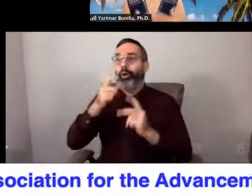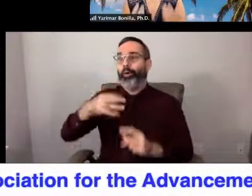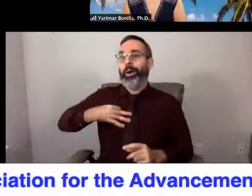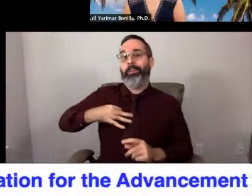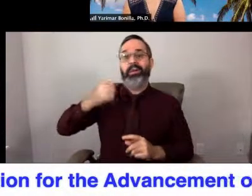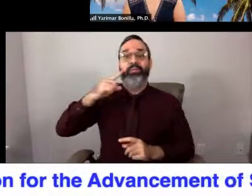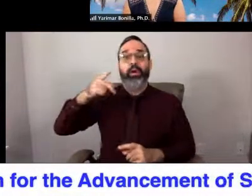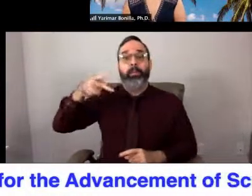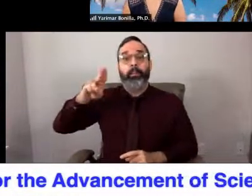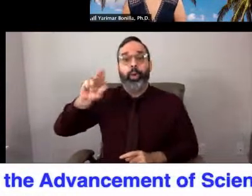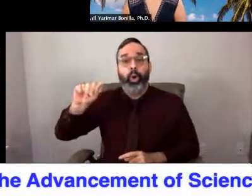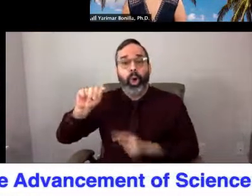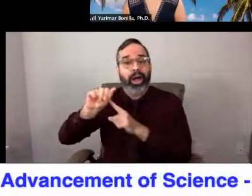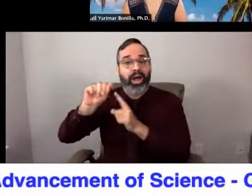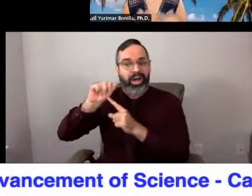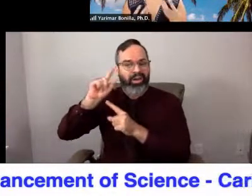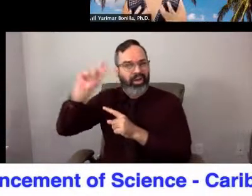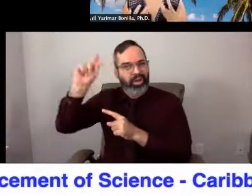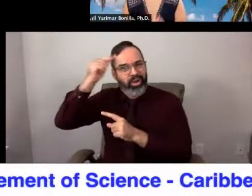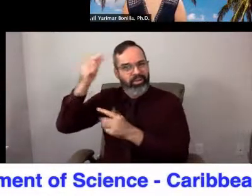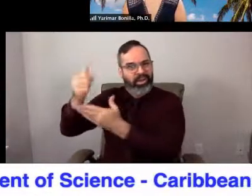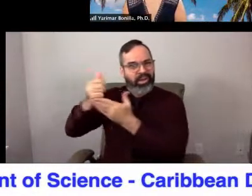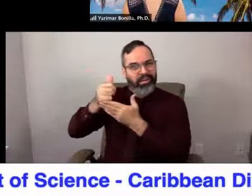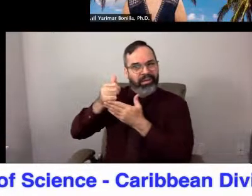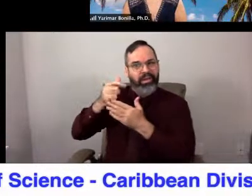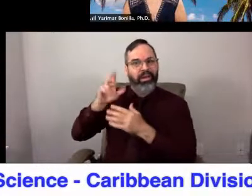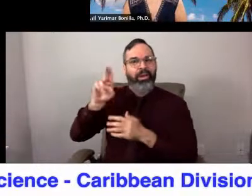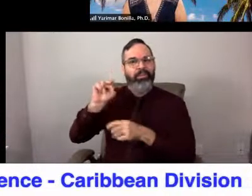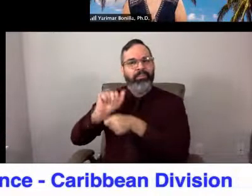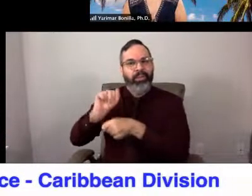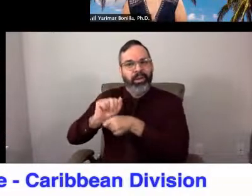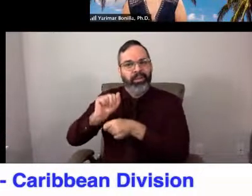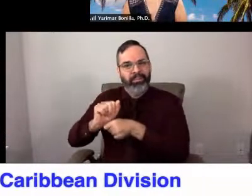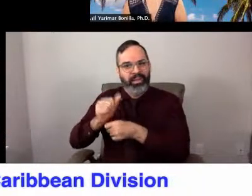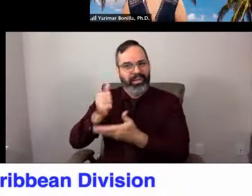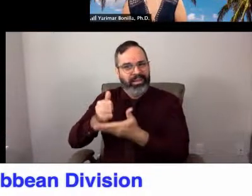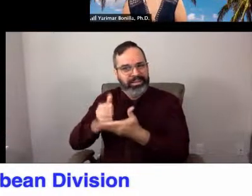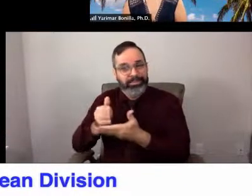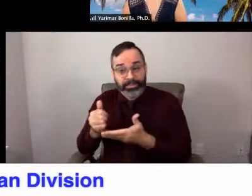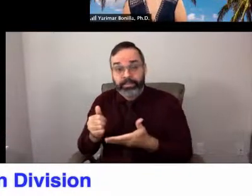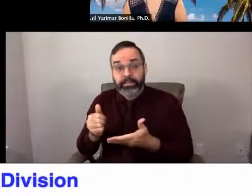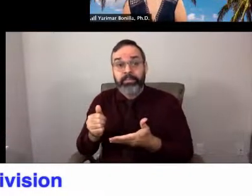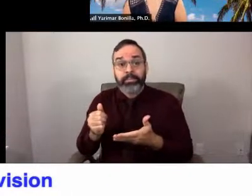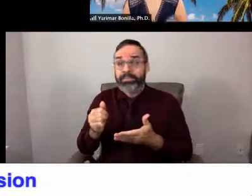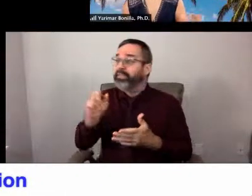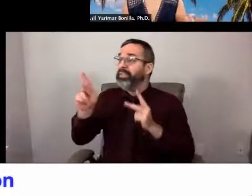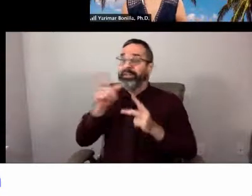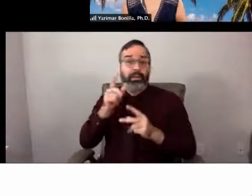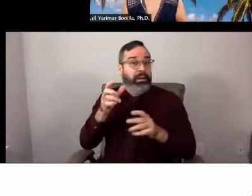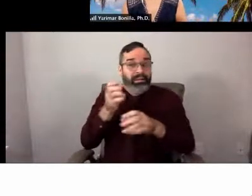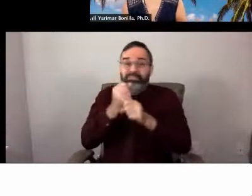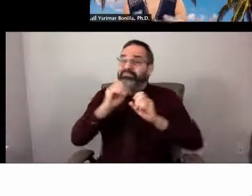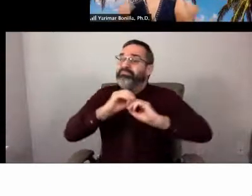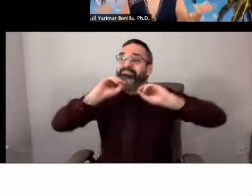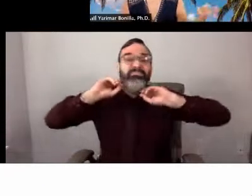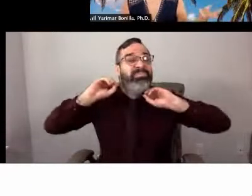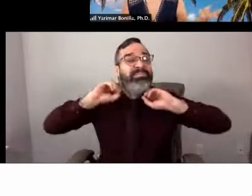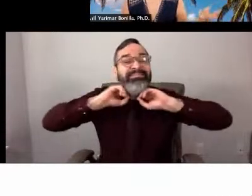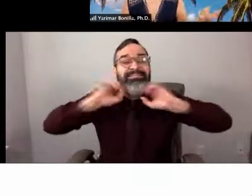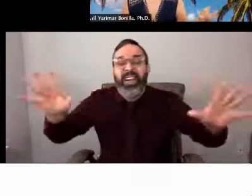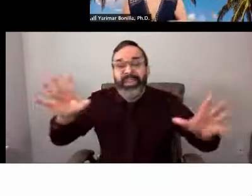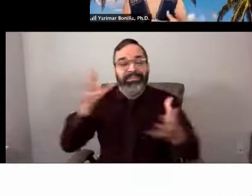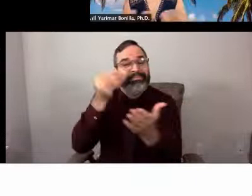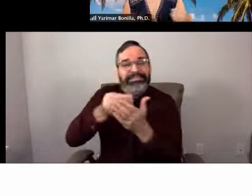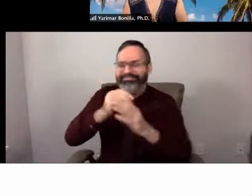for the you know, unemployment assistance. Like, there's people who just did not receive any income for 3 months, you know,